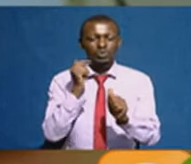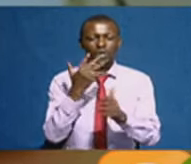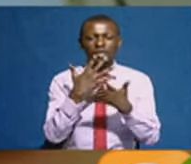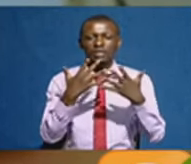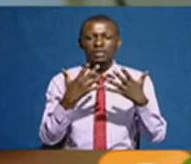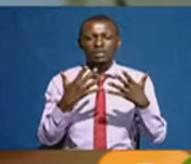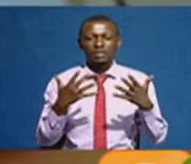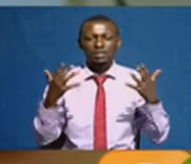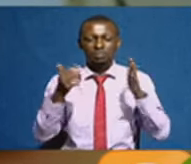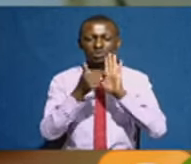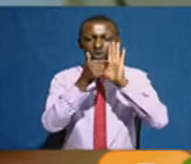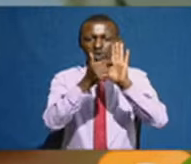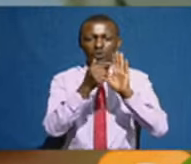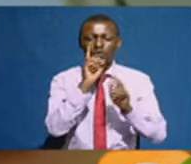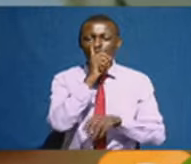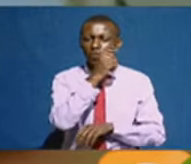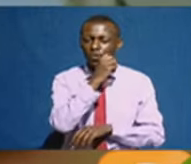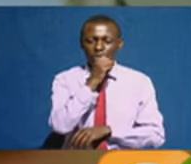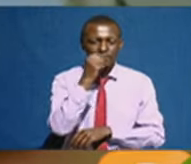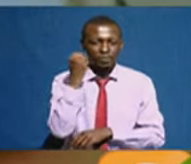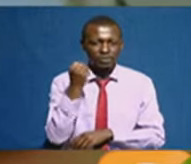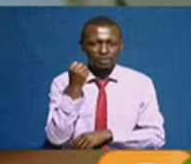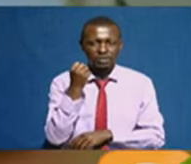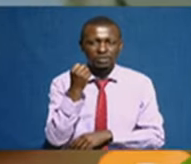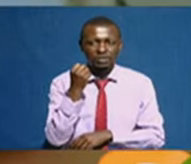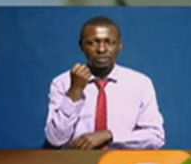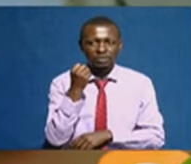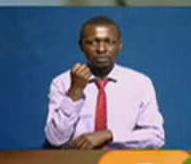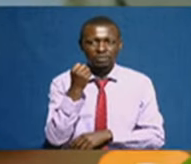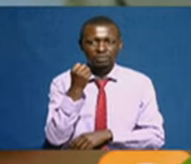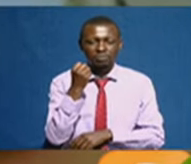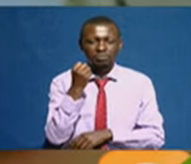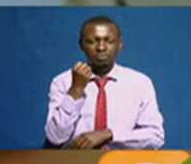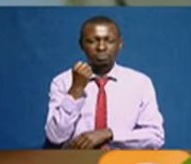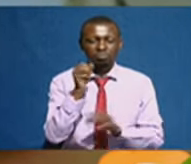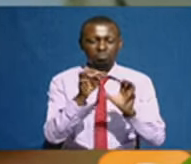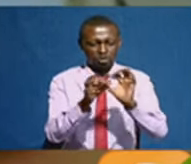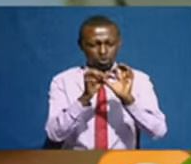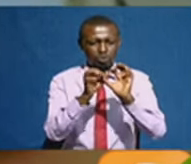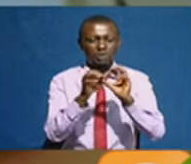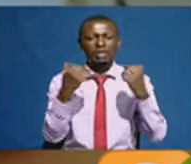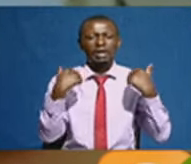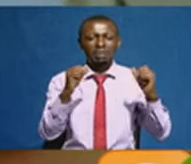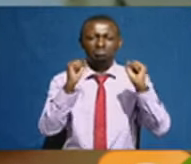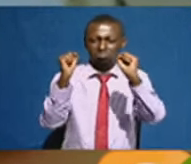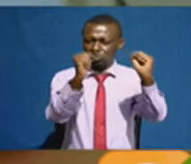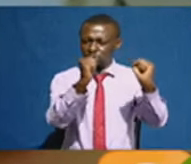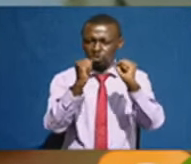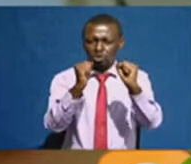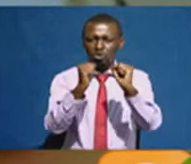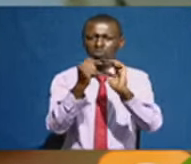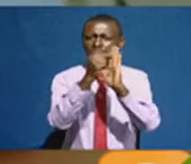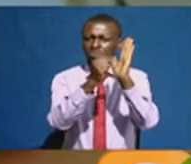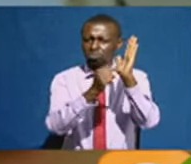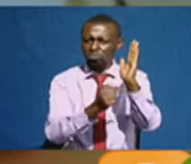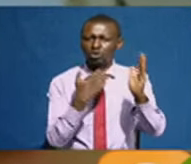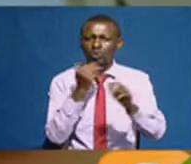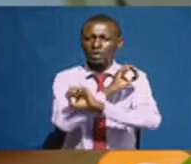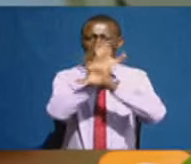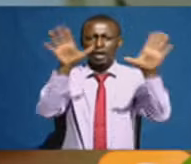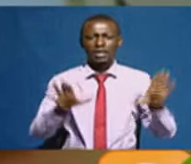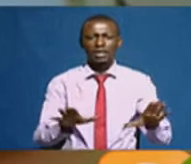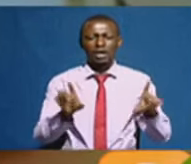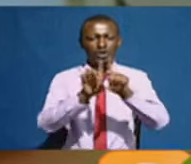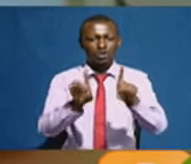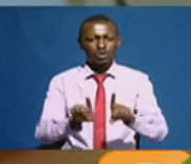able to demonstrate is a strong voice, clarity in terms of what they are looking for, and strength